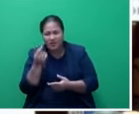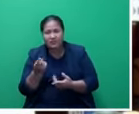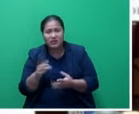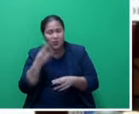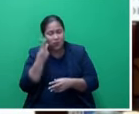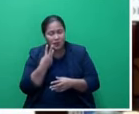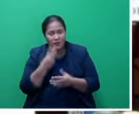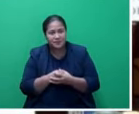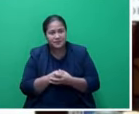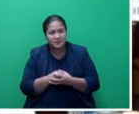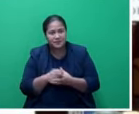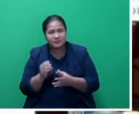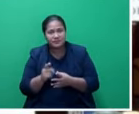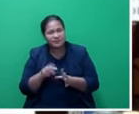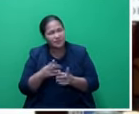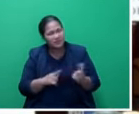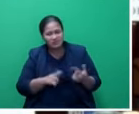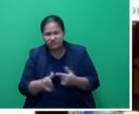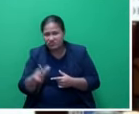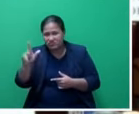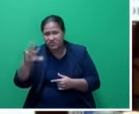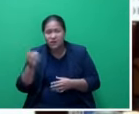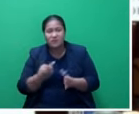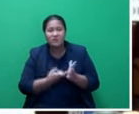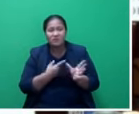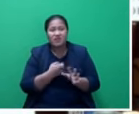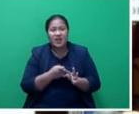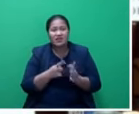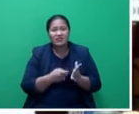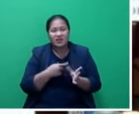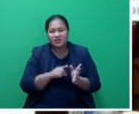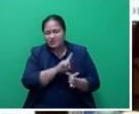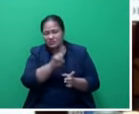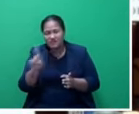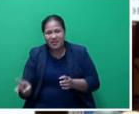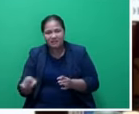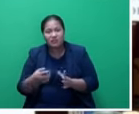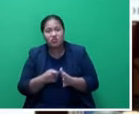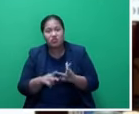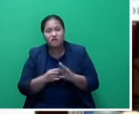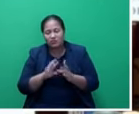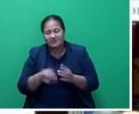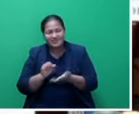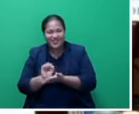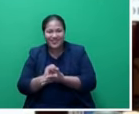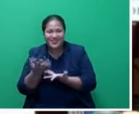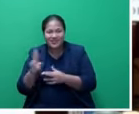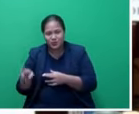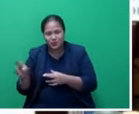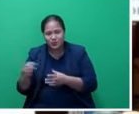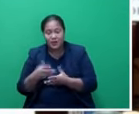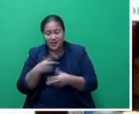come as far as Reki and Corvo to sell in Nosori Market. Mr. Speaker, sir, the